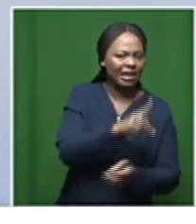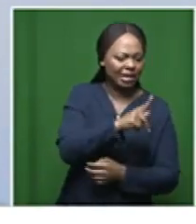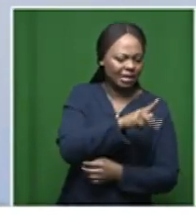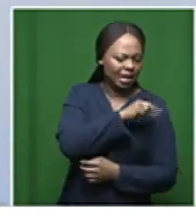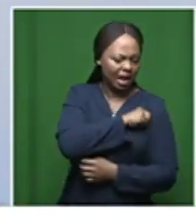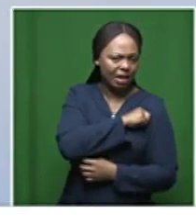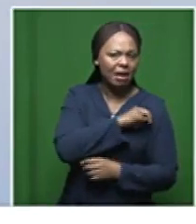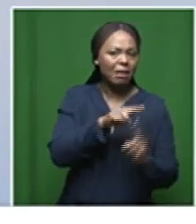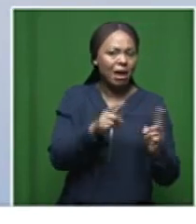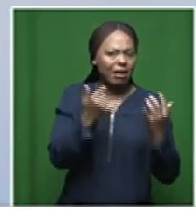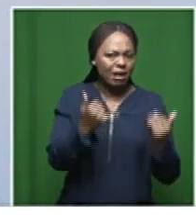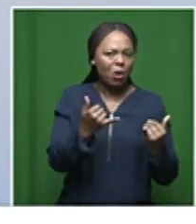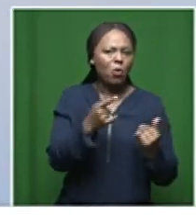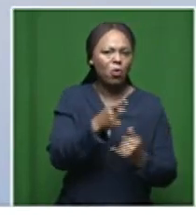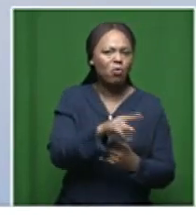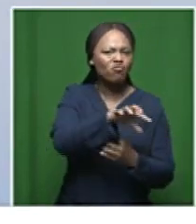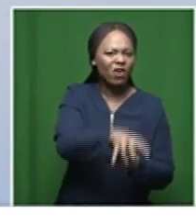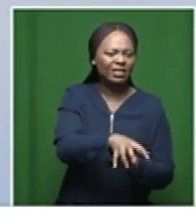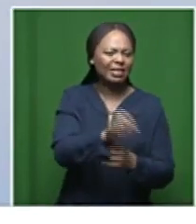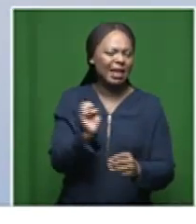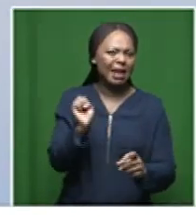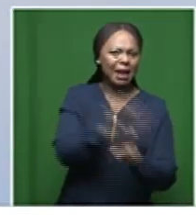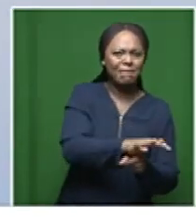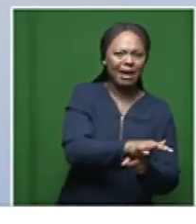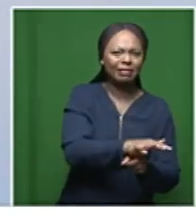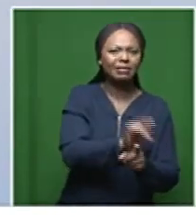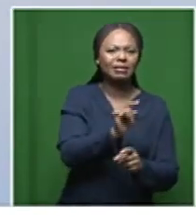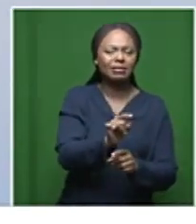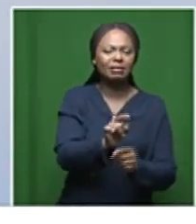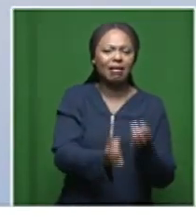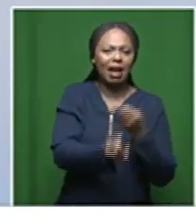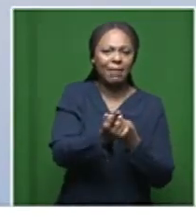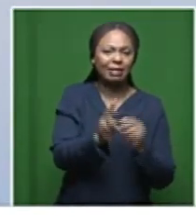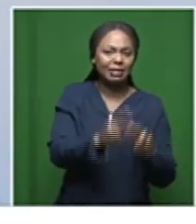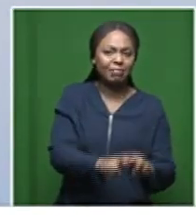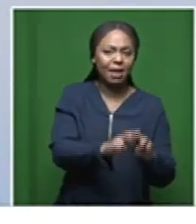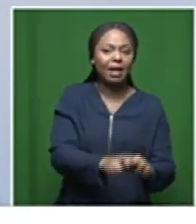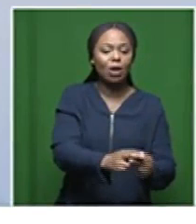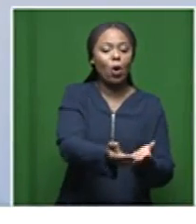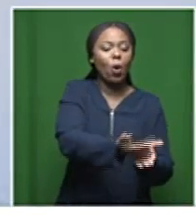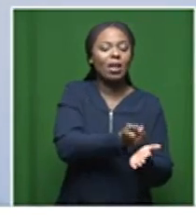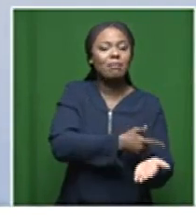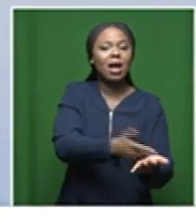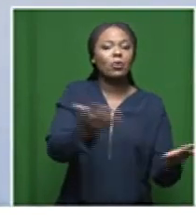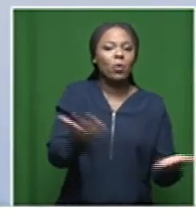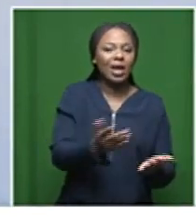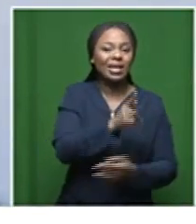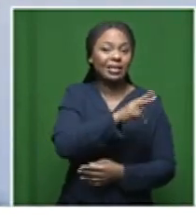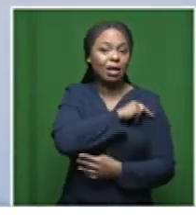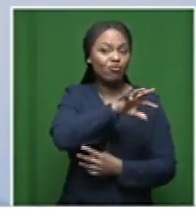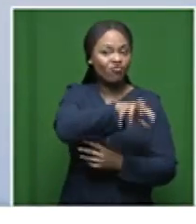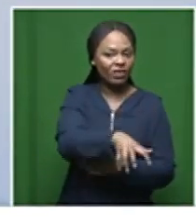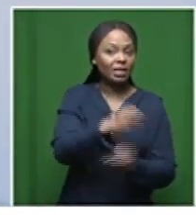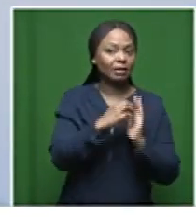get impacted depending on where we were collecting the blood to start with. So looking at KwaZulu-Natal, for instance,